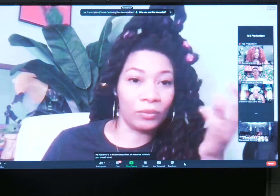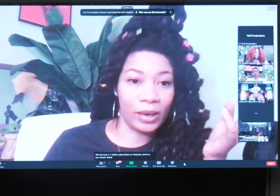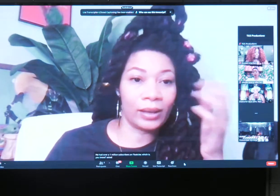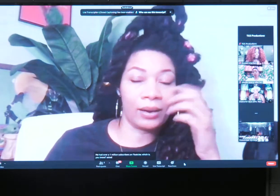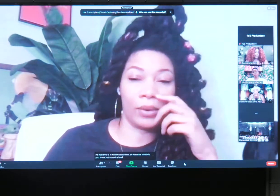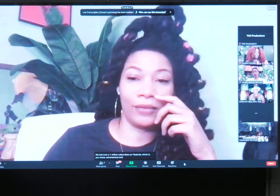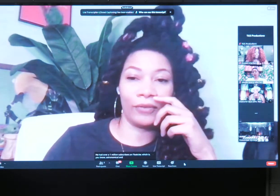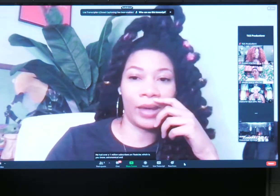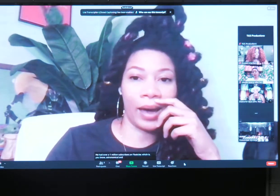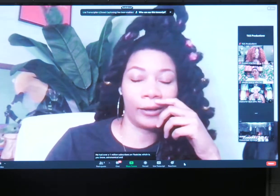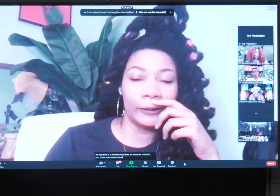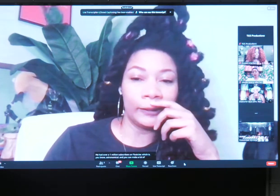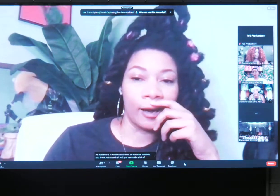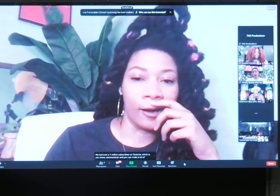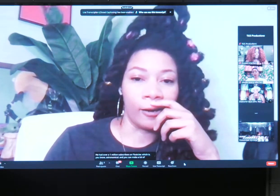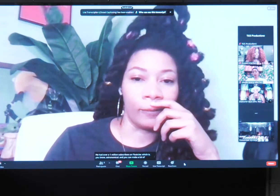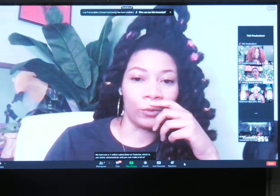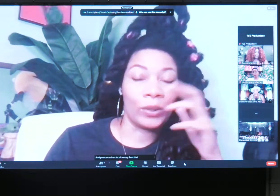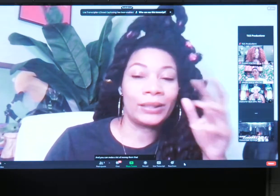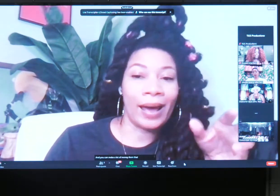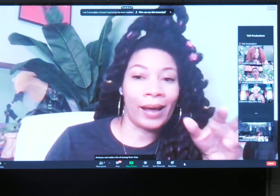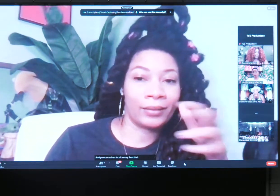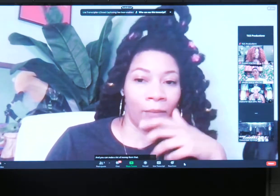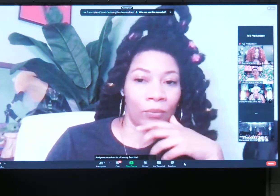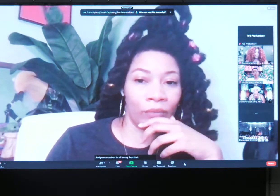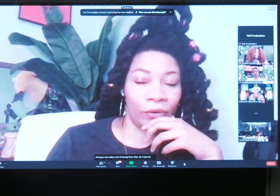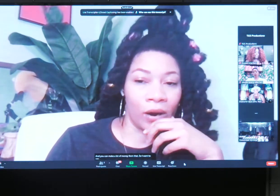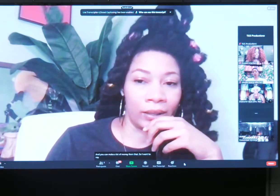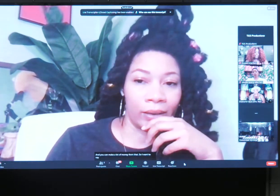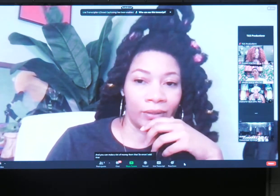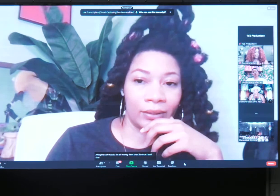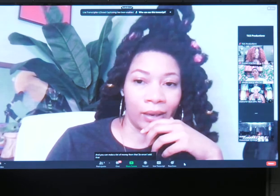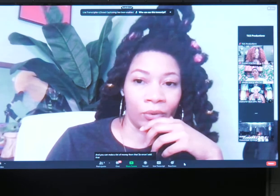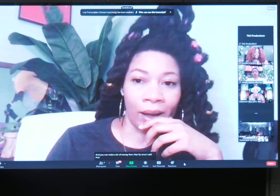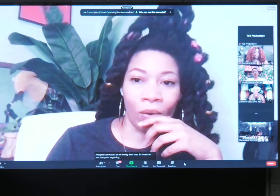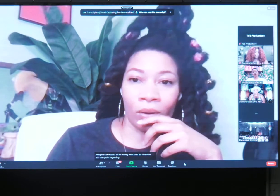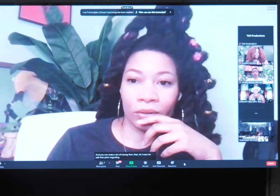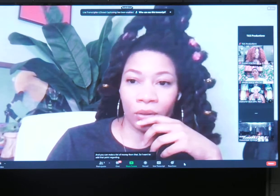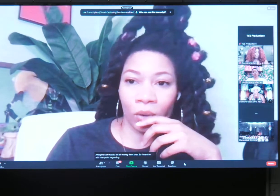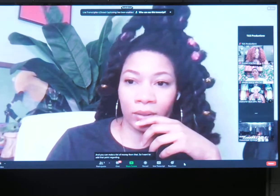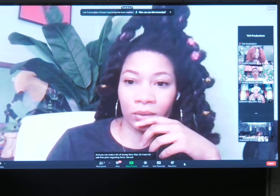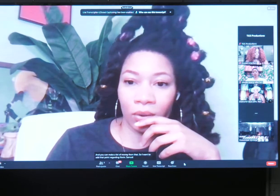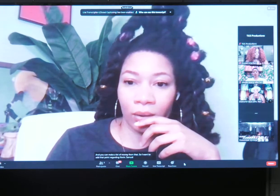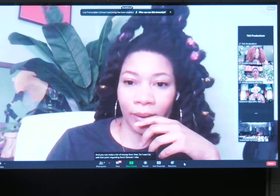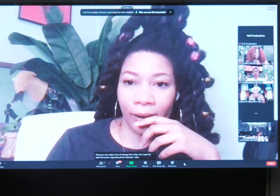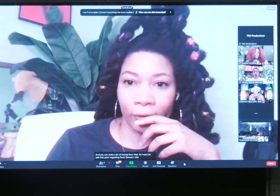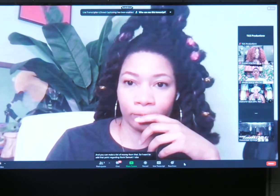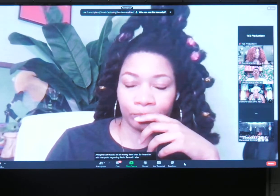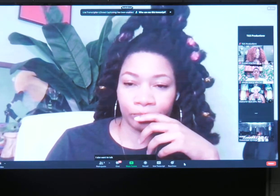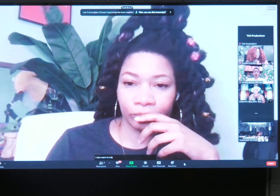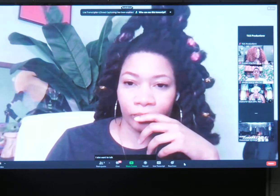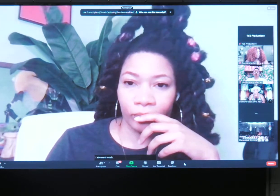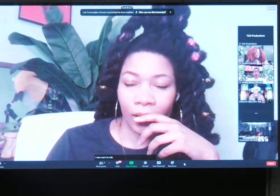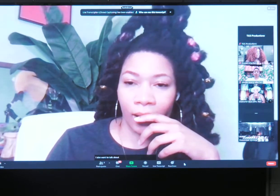astronomical, and you can make a lot of money from that. So I wanted to add that point regarding Kevin Samuel. I also wanted to talk